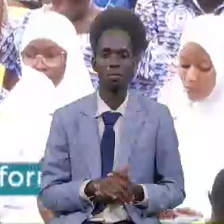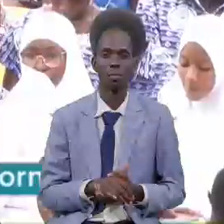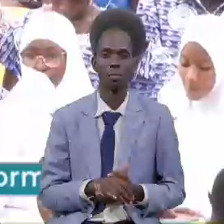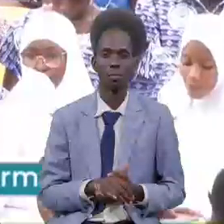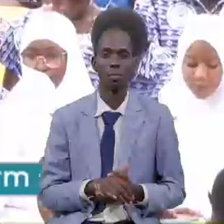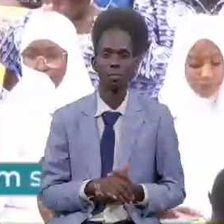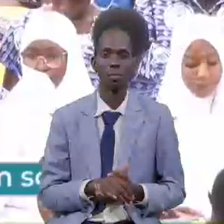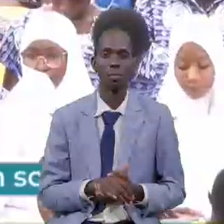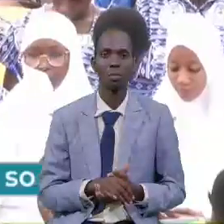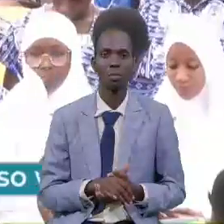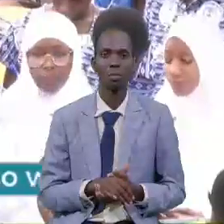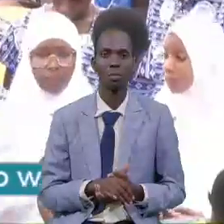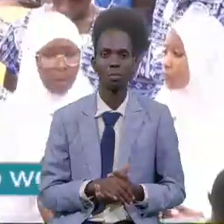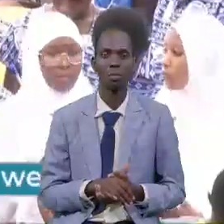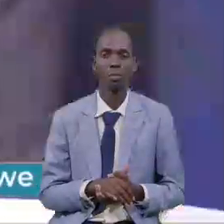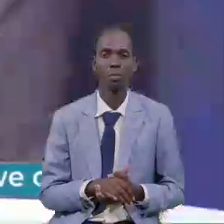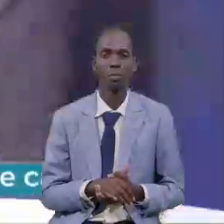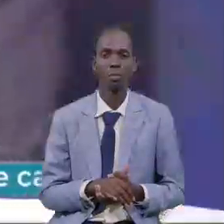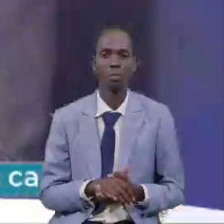There will be special meeting,